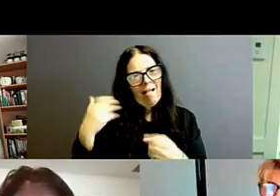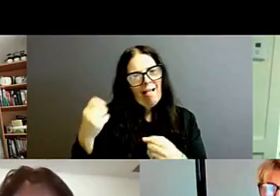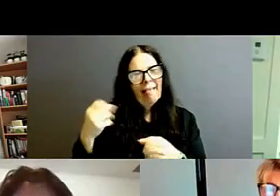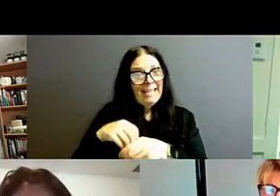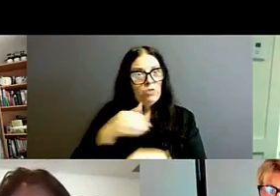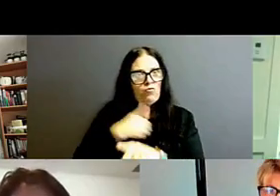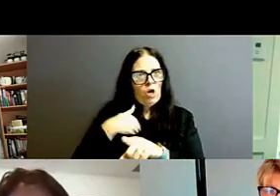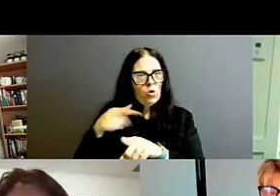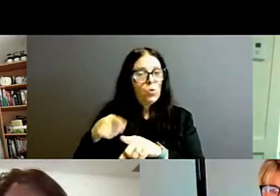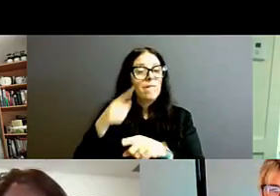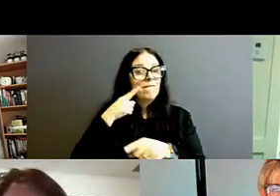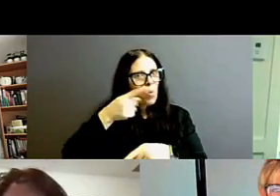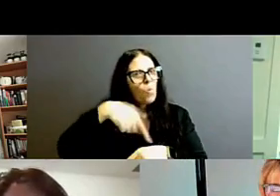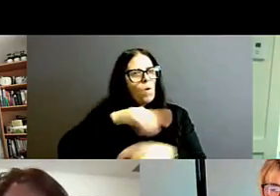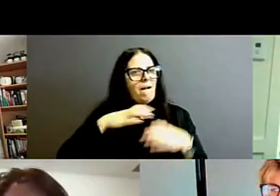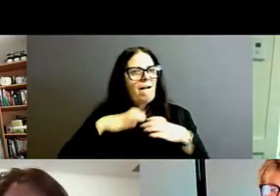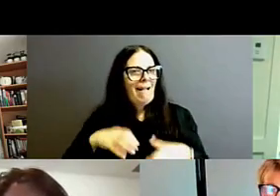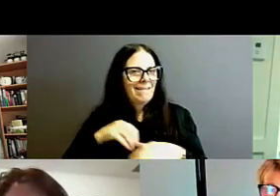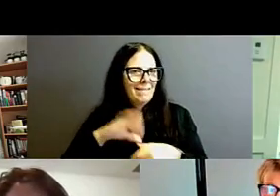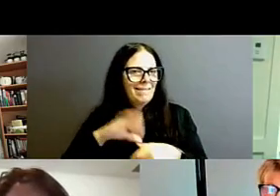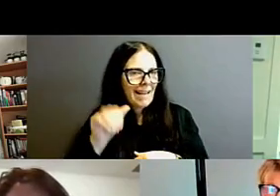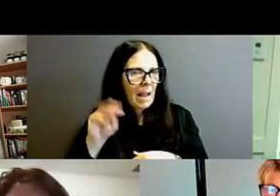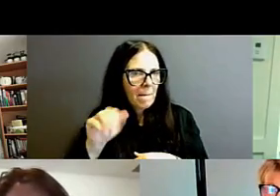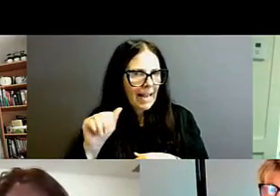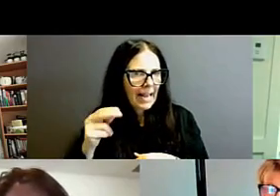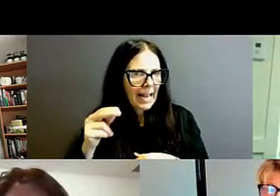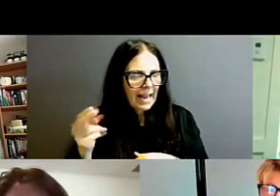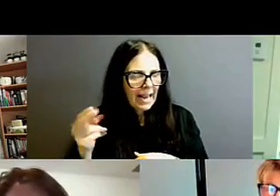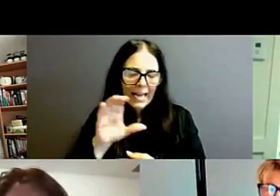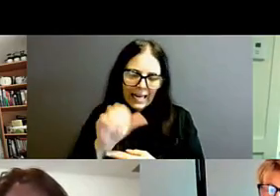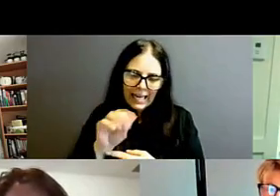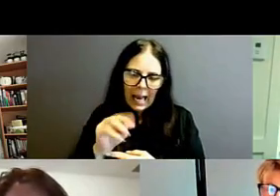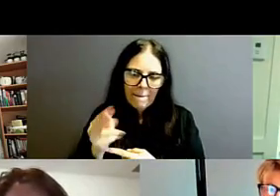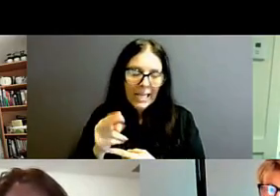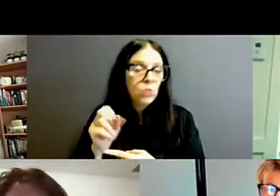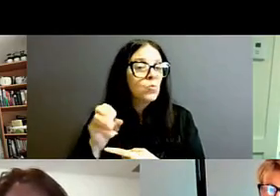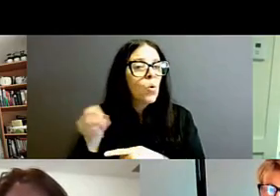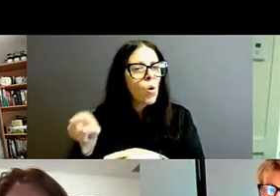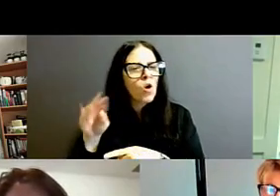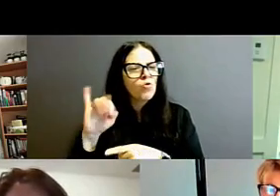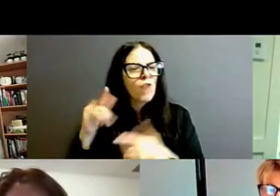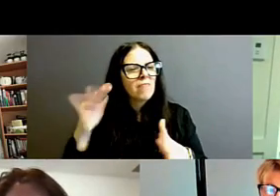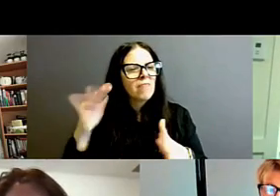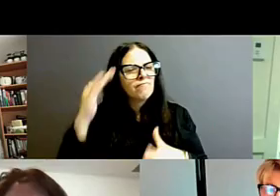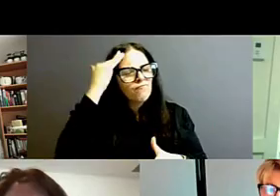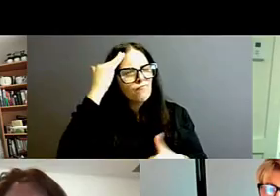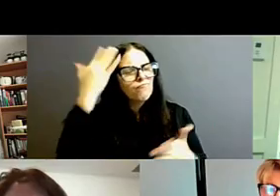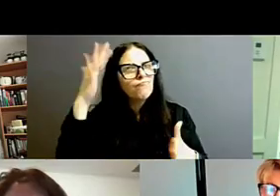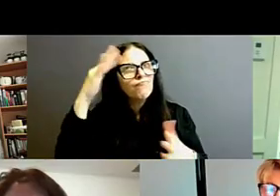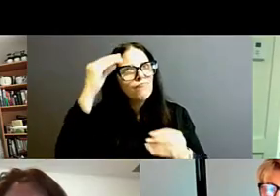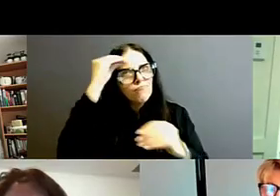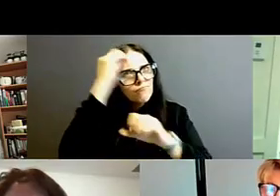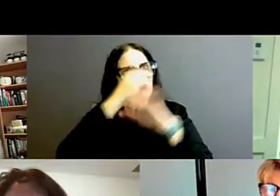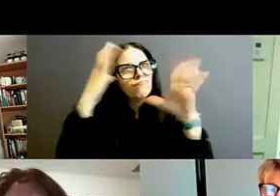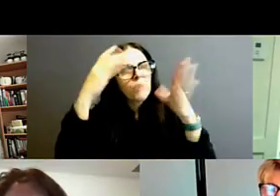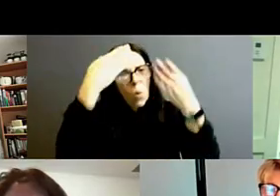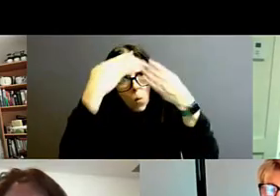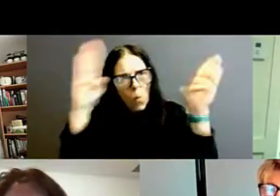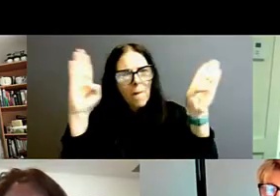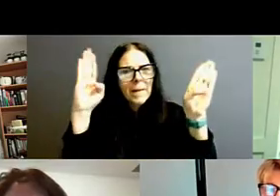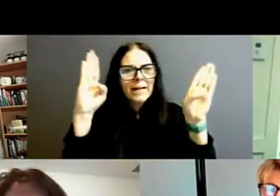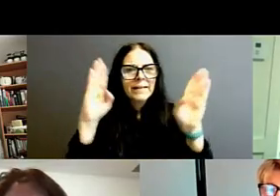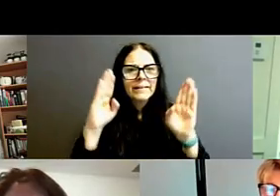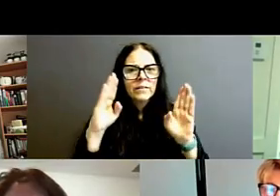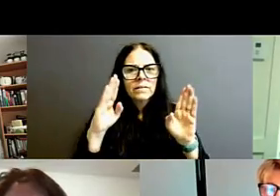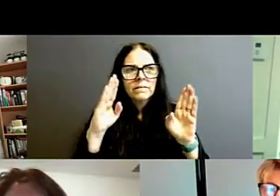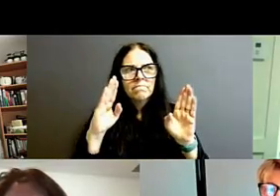clients of CAMH. So he had has the mindset of being very open to the